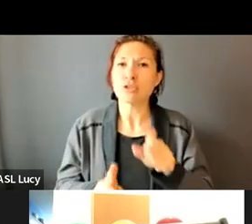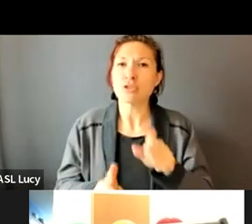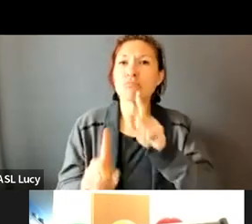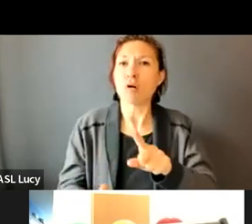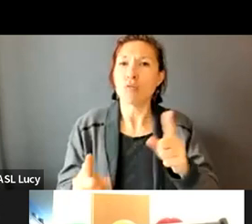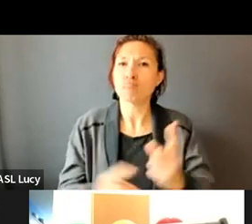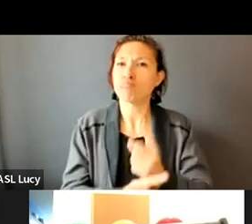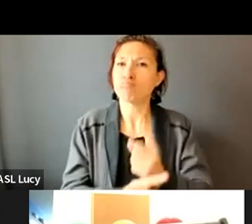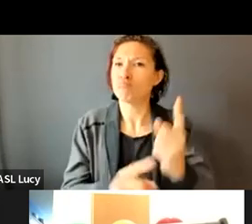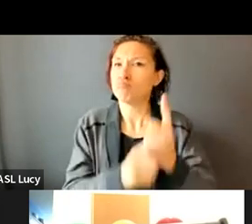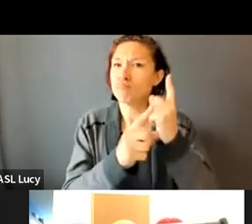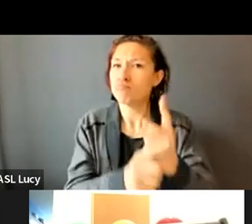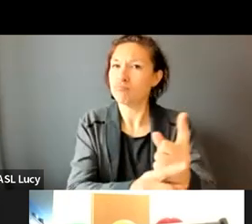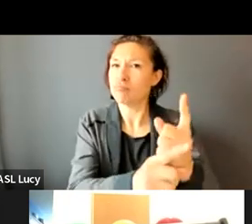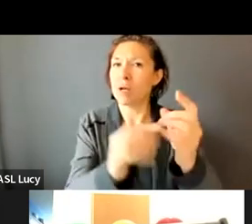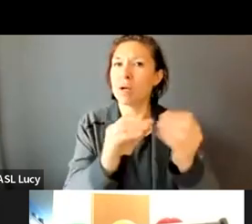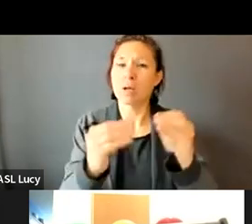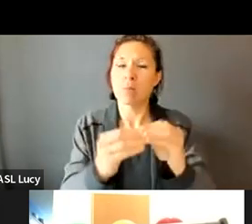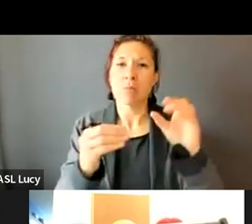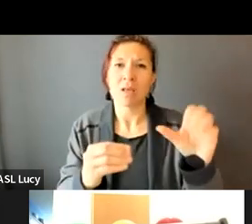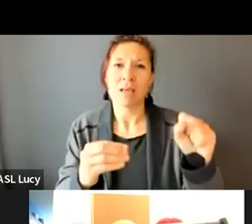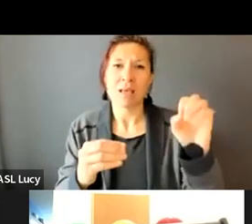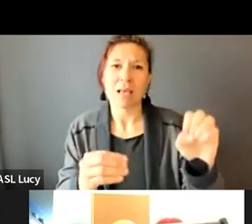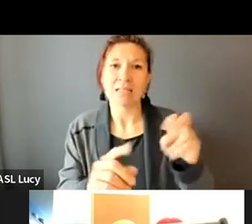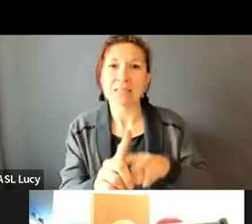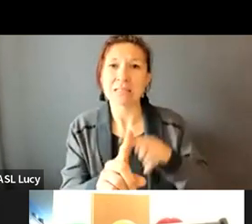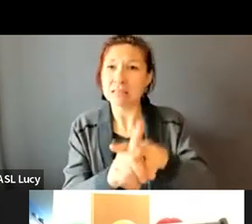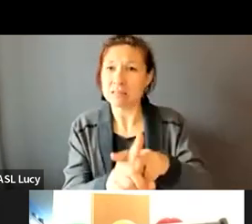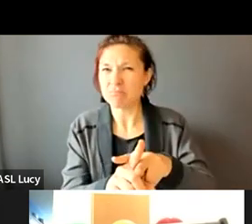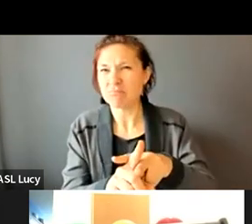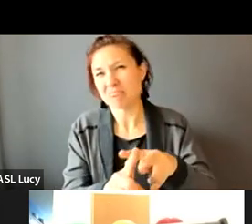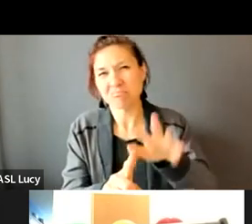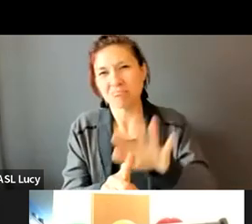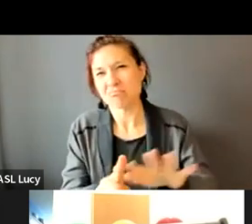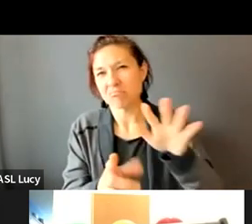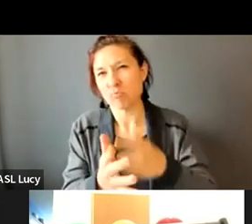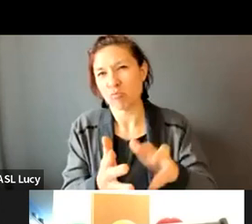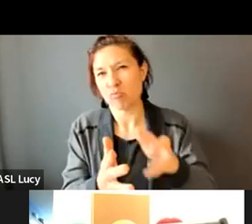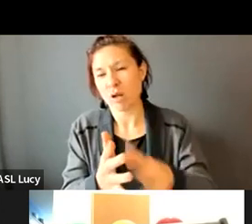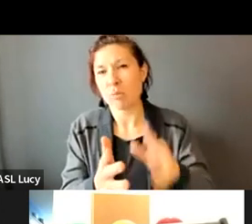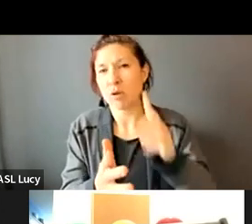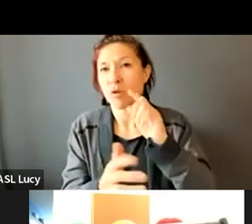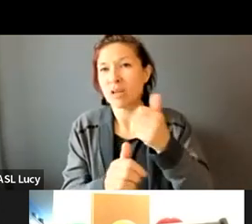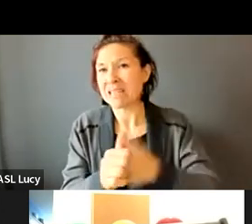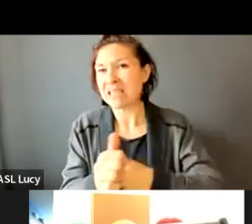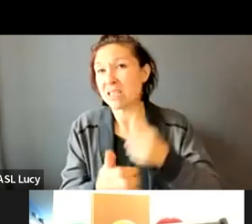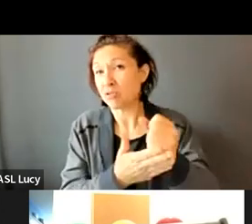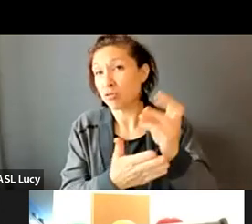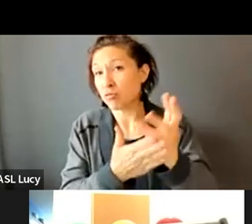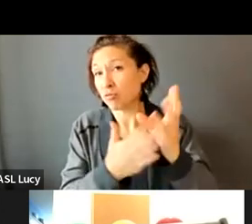of how many cases are assigned approximately to each social